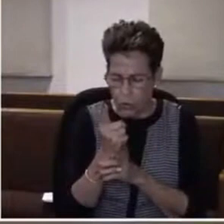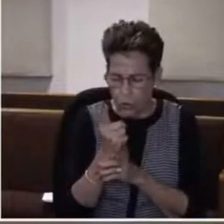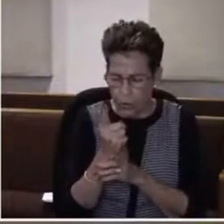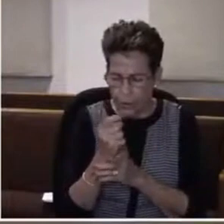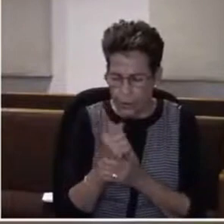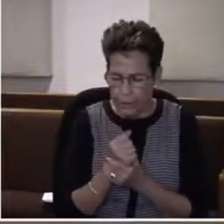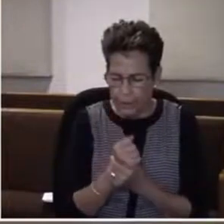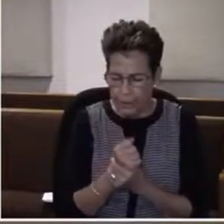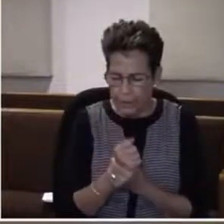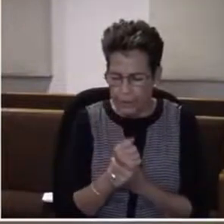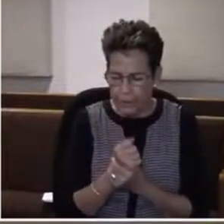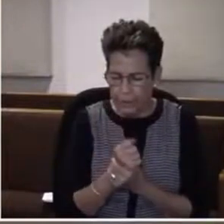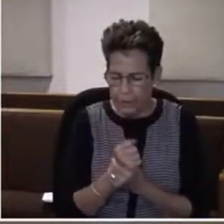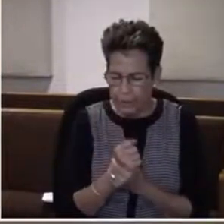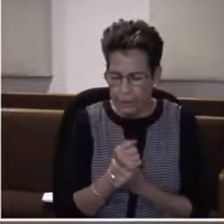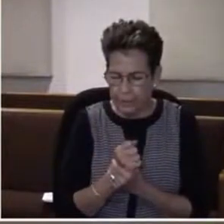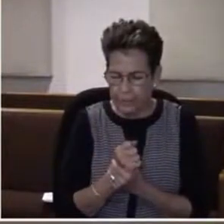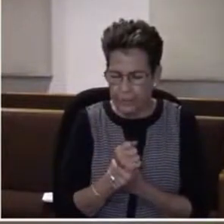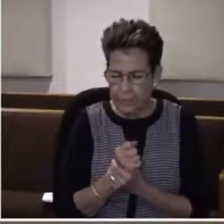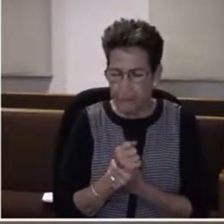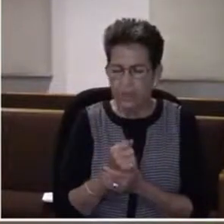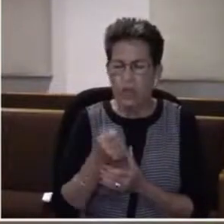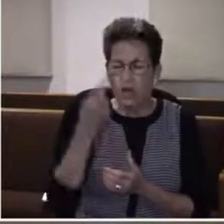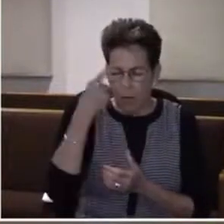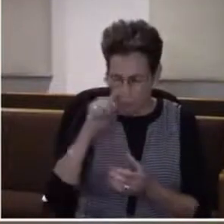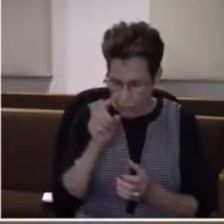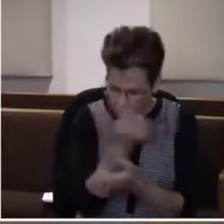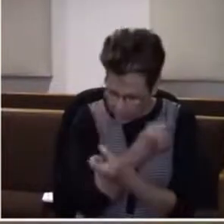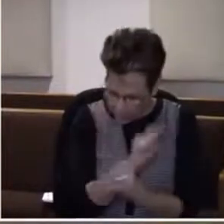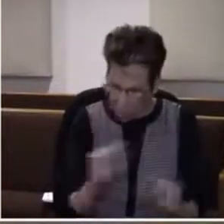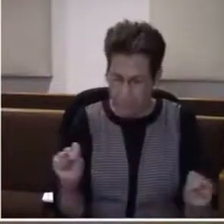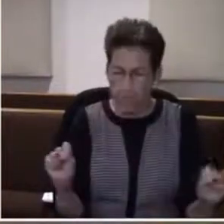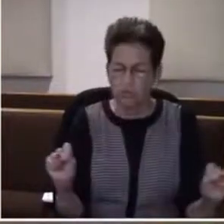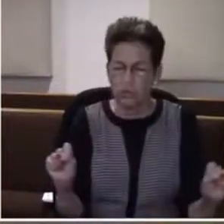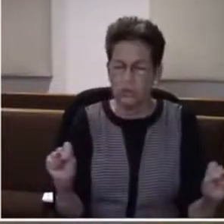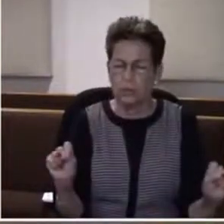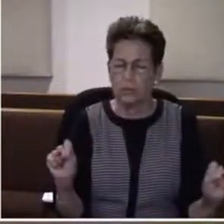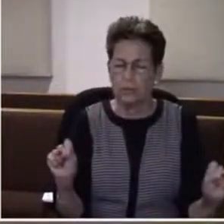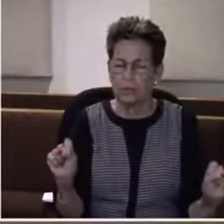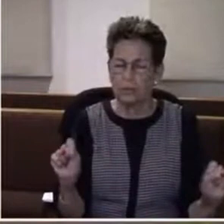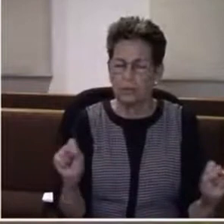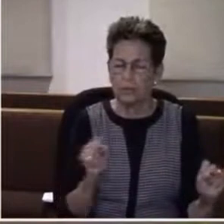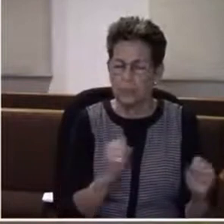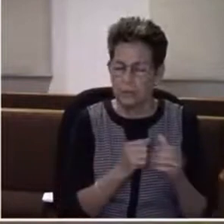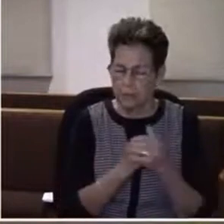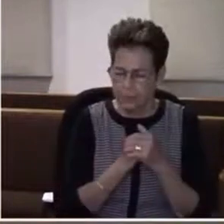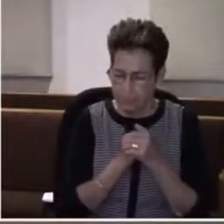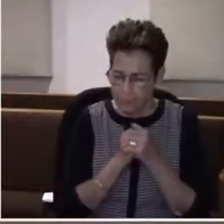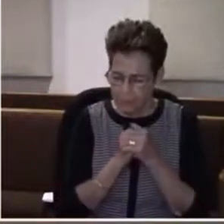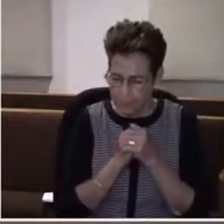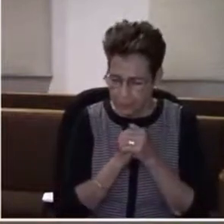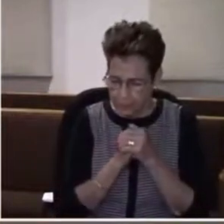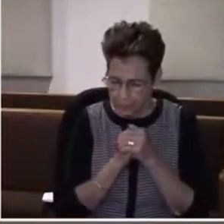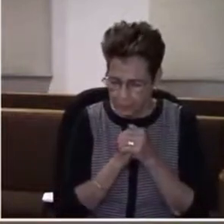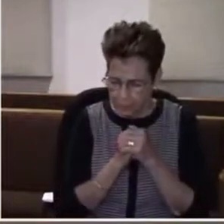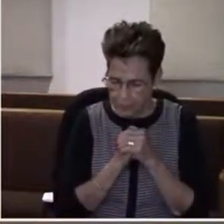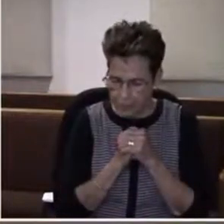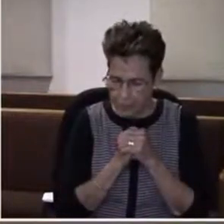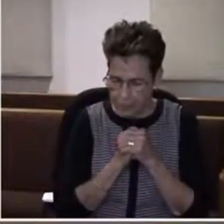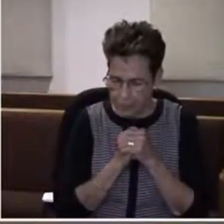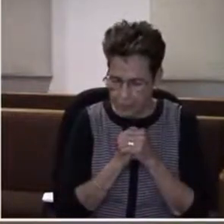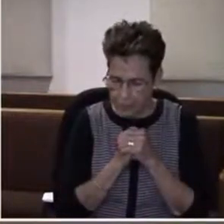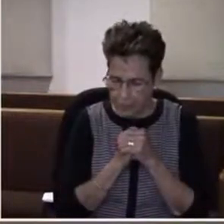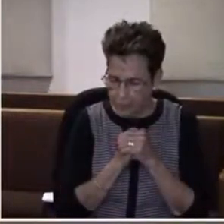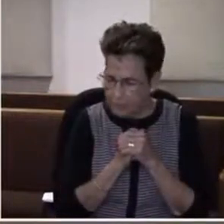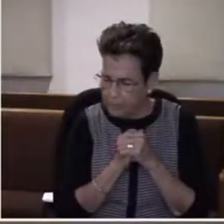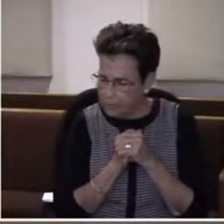If that's what it takes to bring them to salvation, it smells good. If that's what it takes to bring a believer to a deeper relationship with you, it smells good. They're